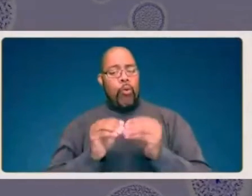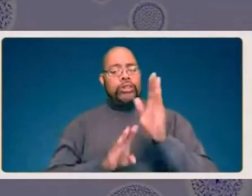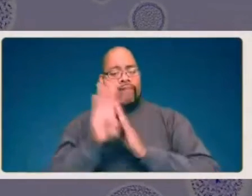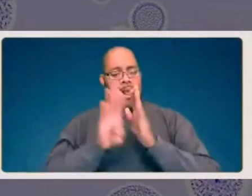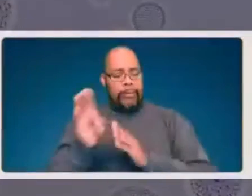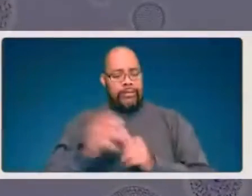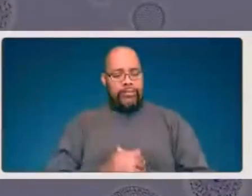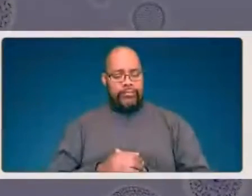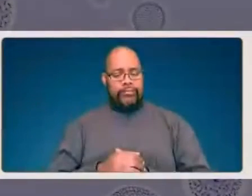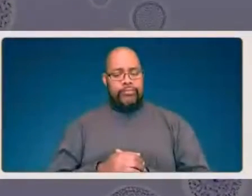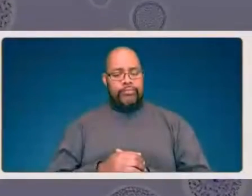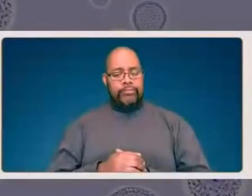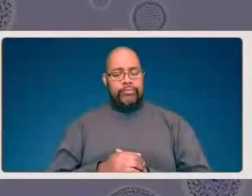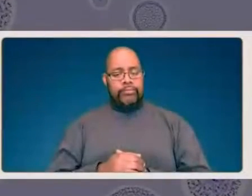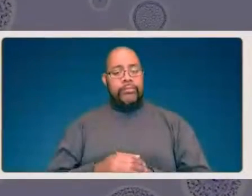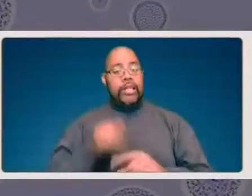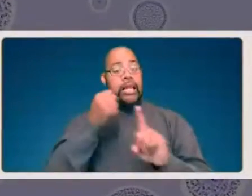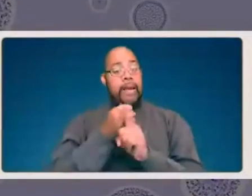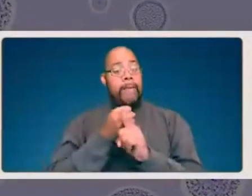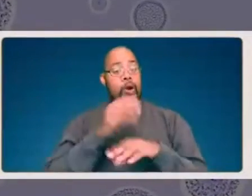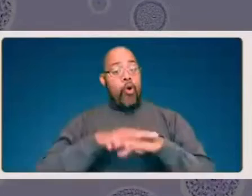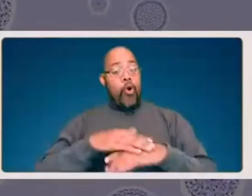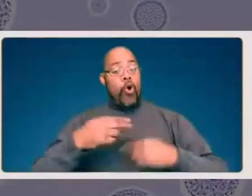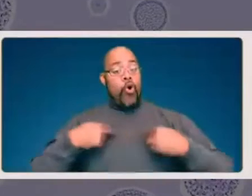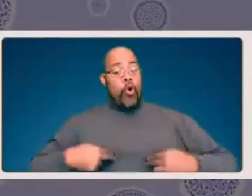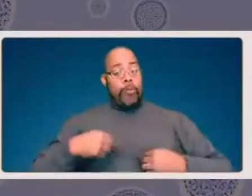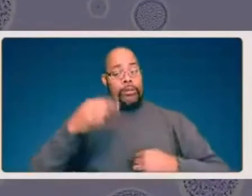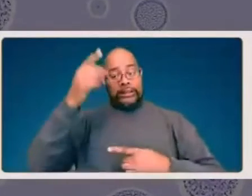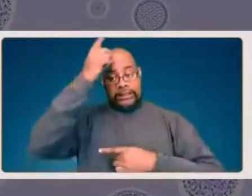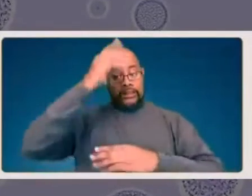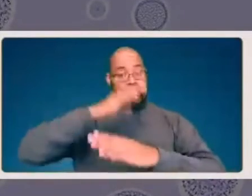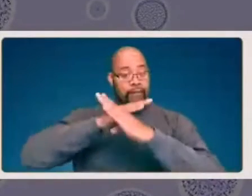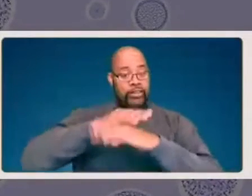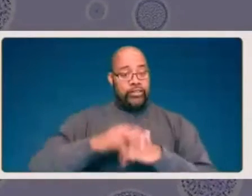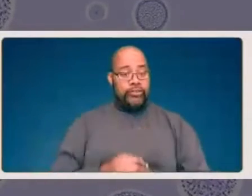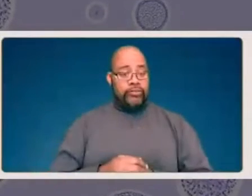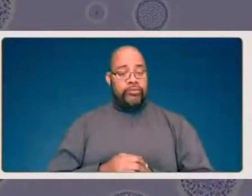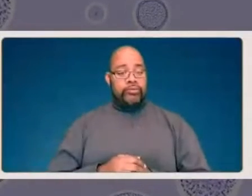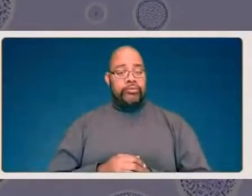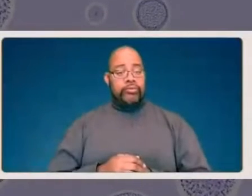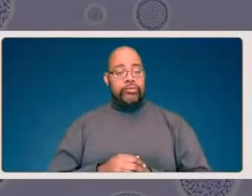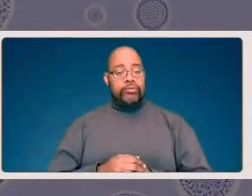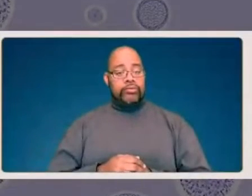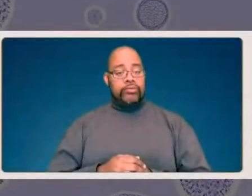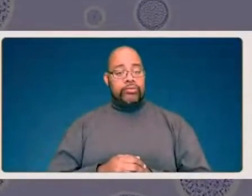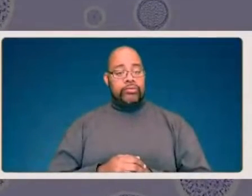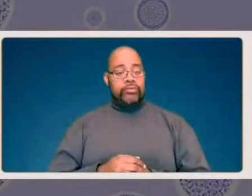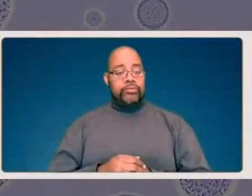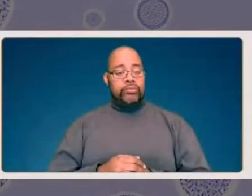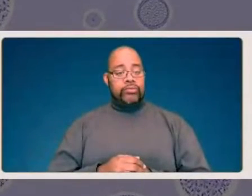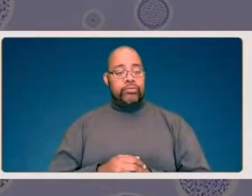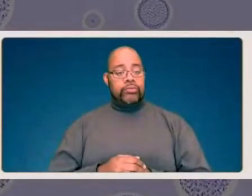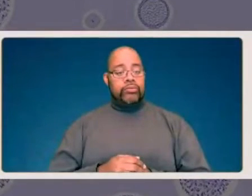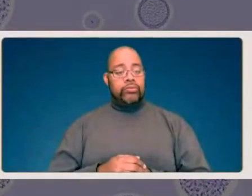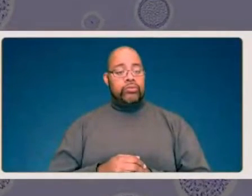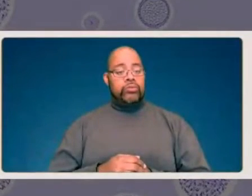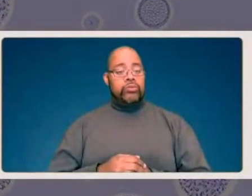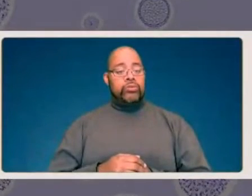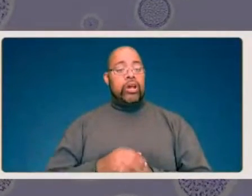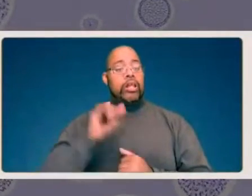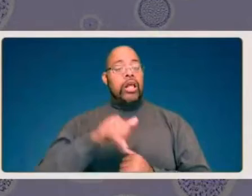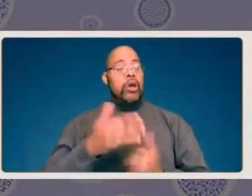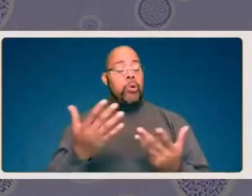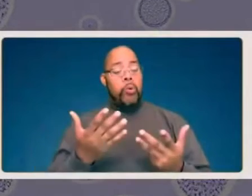development. Impact on human immunology. That anticipated impacts on human immunology